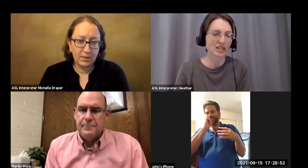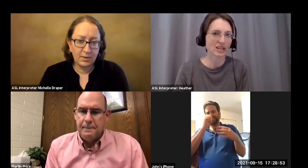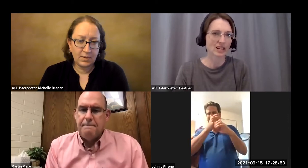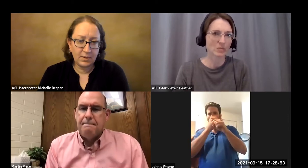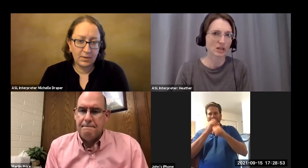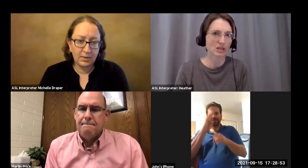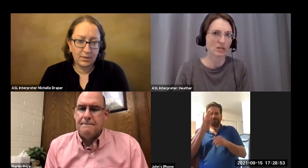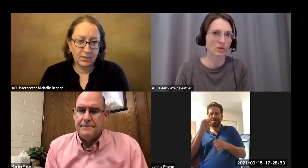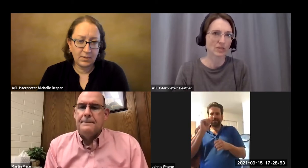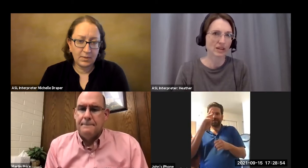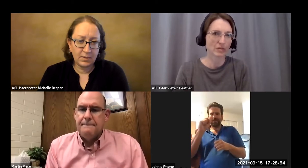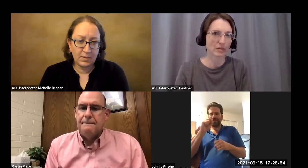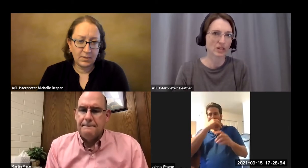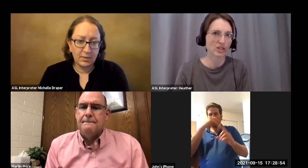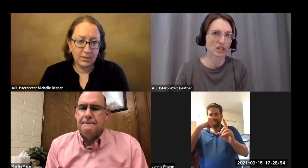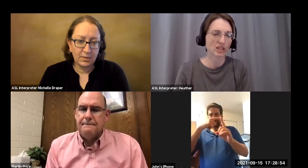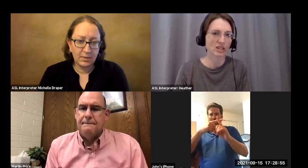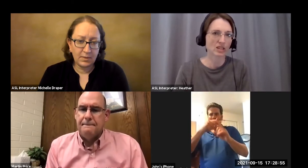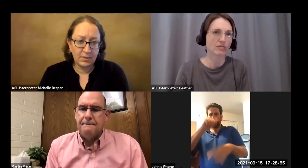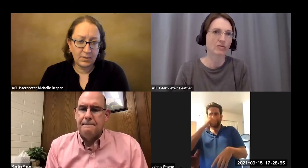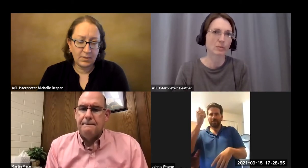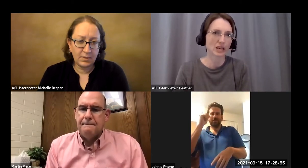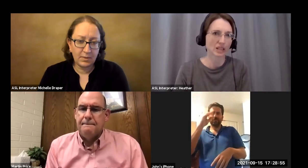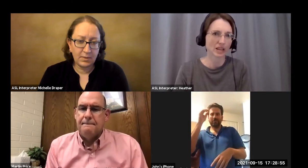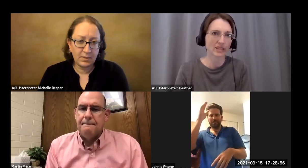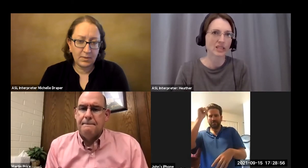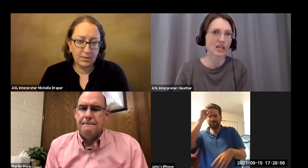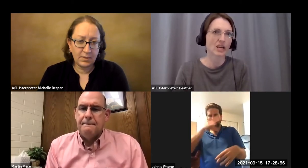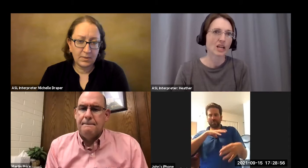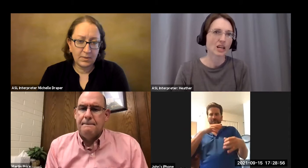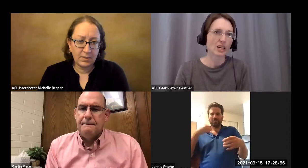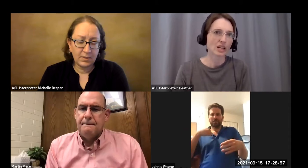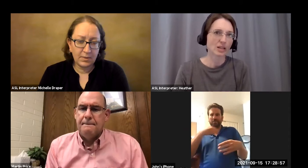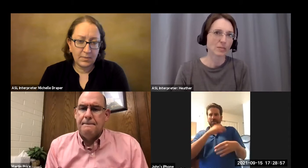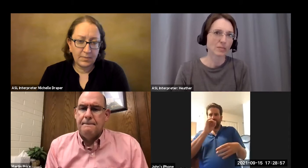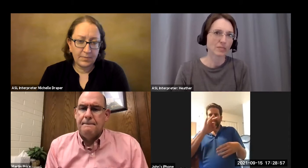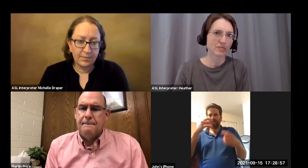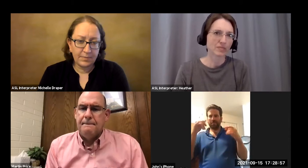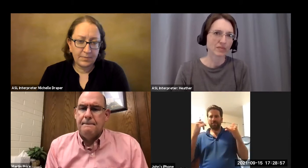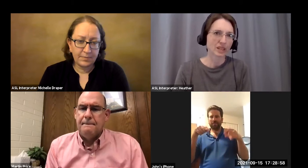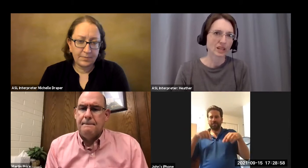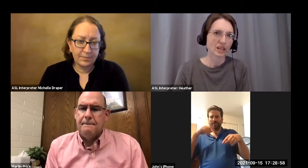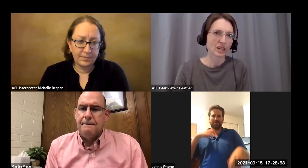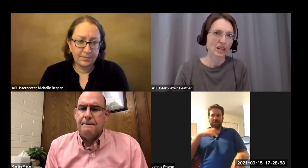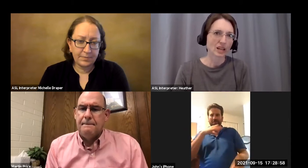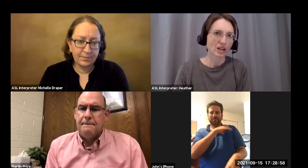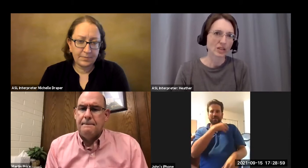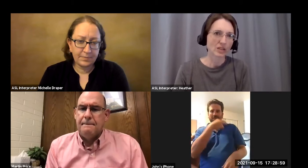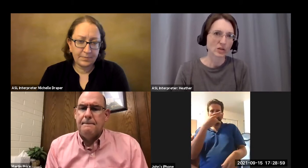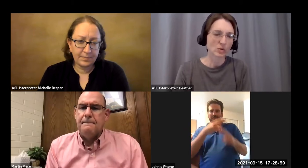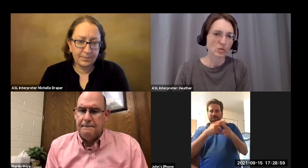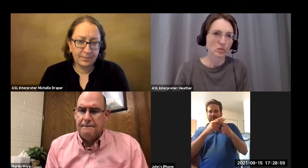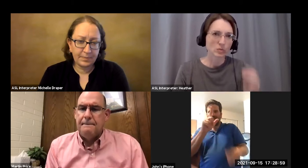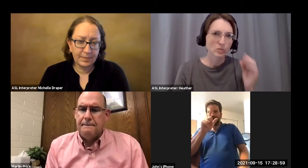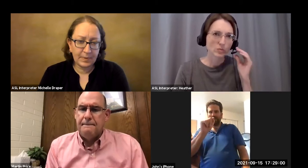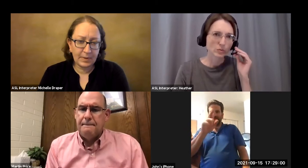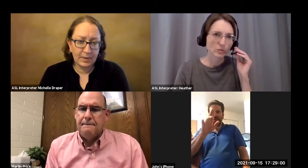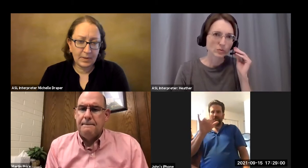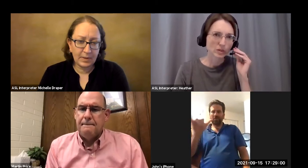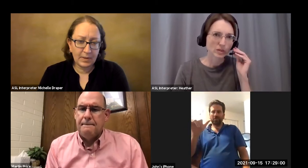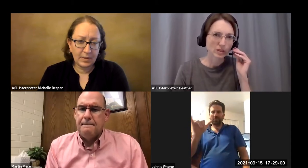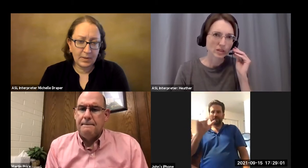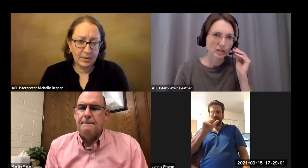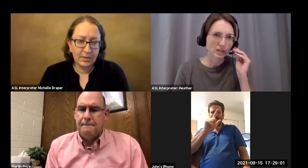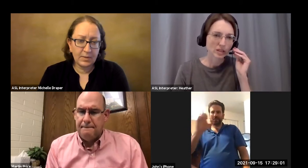haven't seen an email with that information of the bylaws. Um, and also,